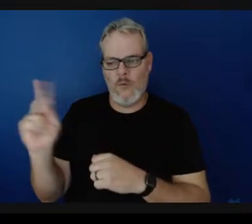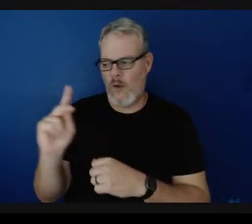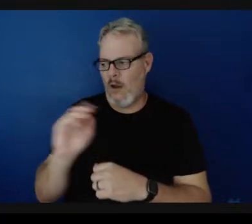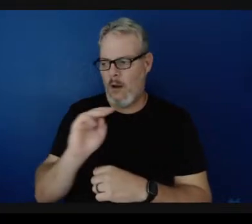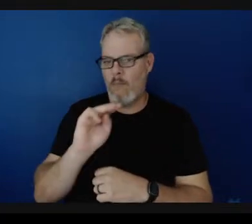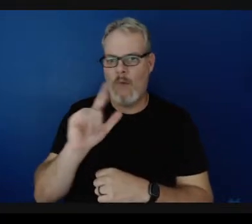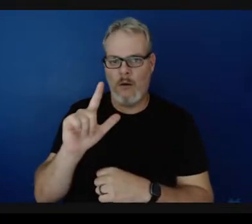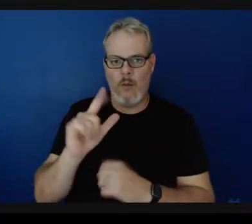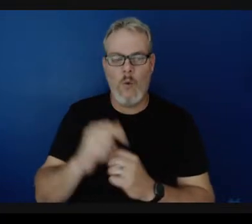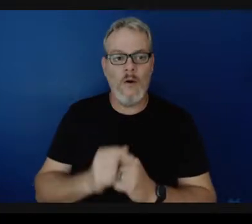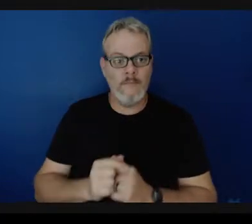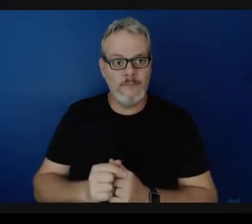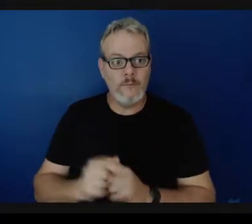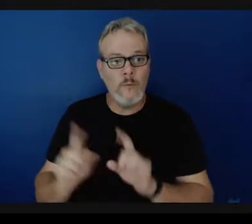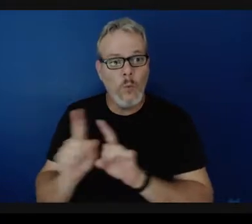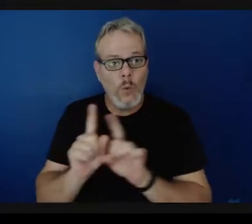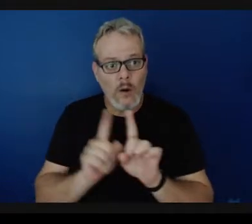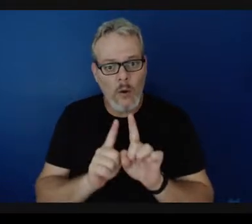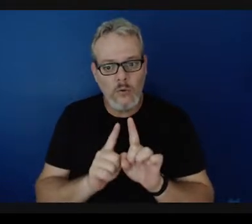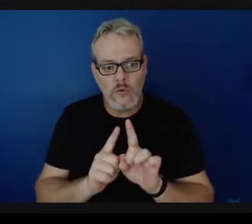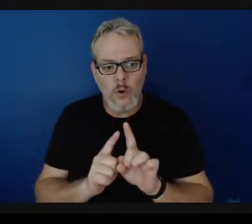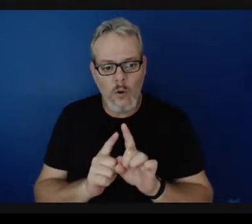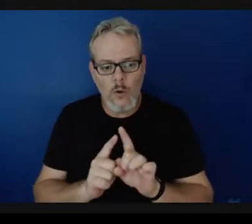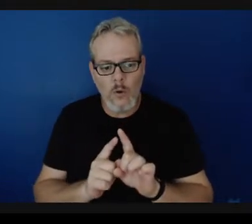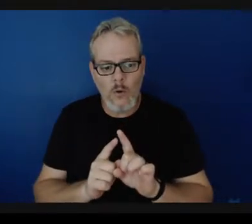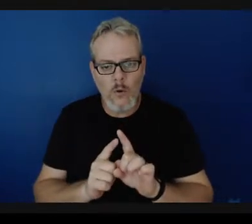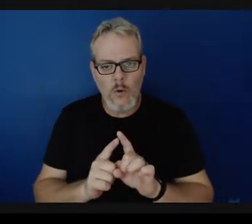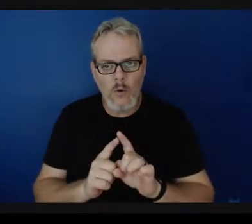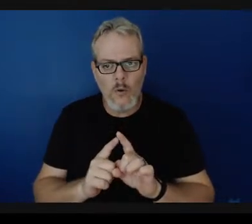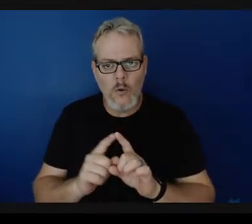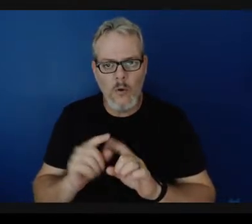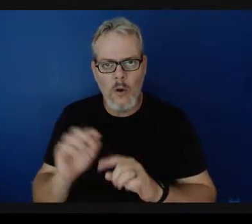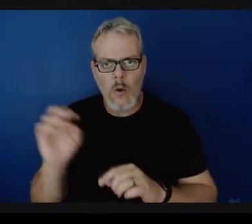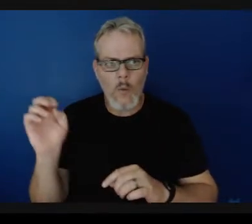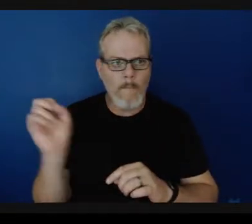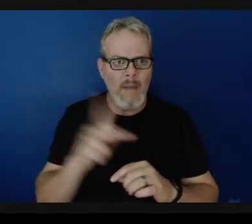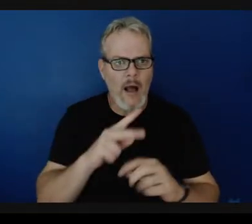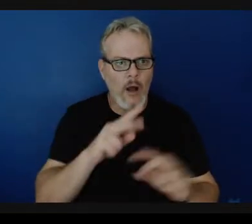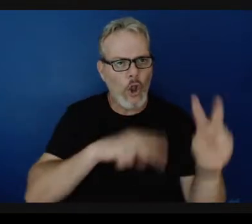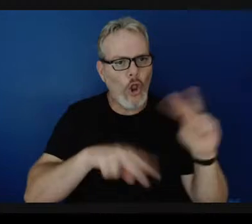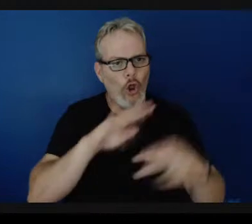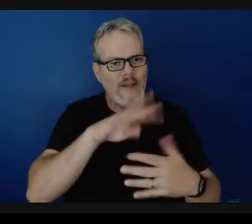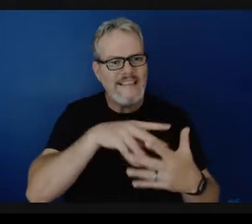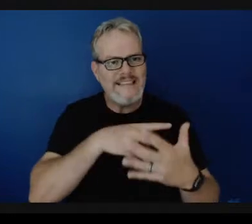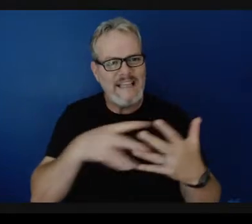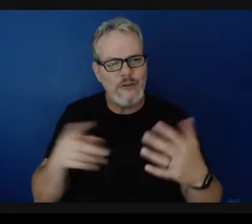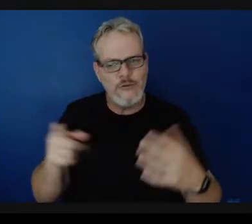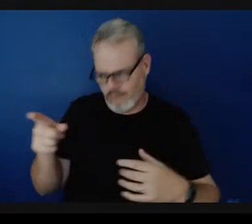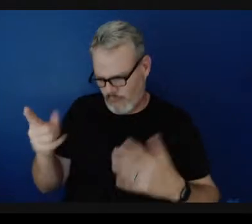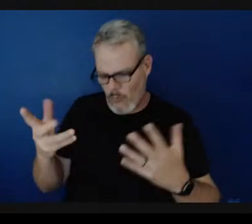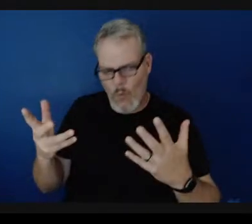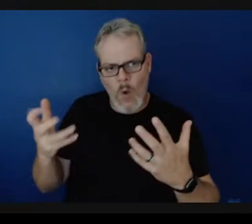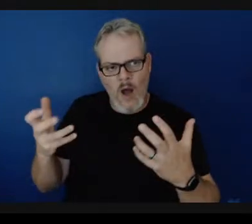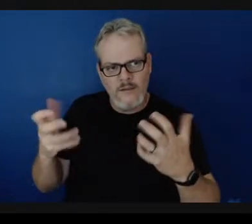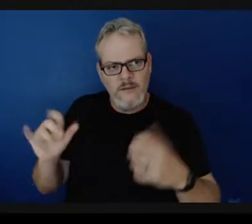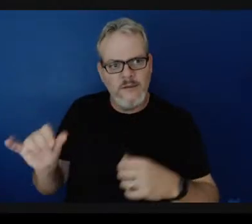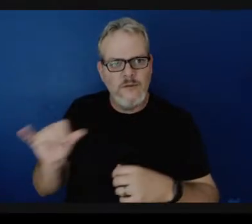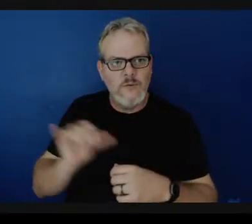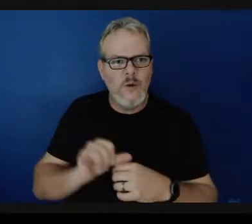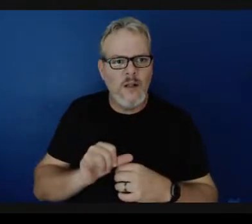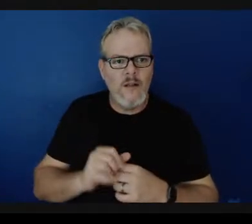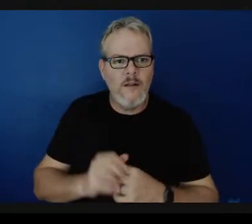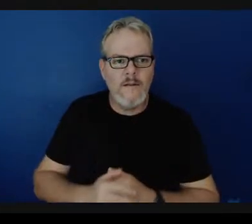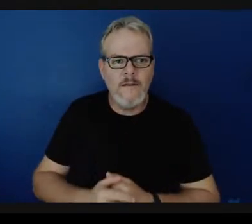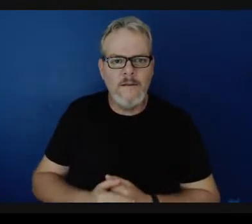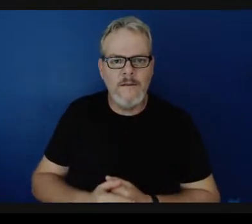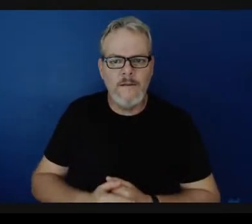We can also go back and visit that the schedule, because I think Phil wanted to talk about that a little bit for the Volcano Awareness Month coming up in January.